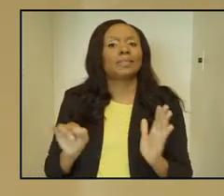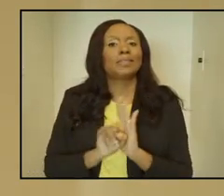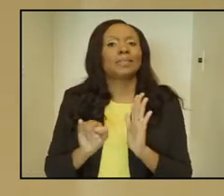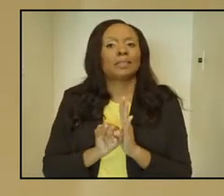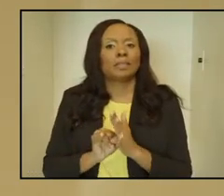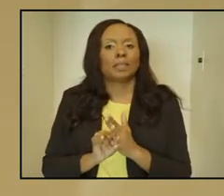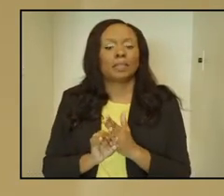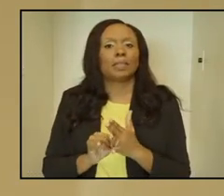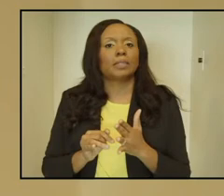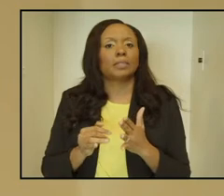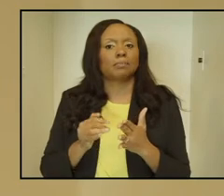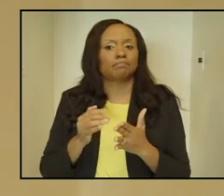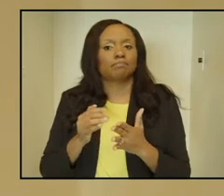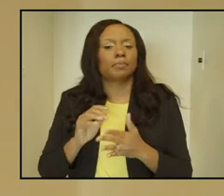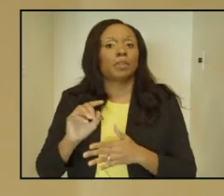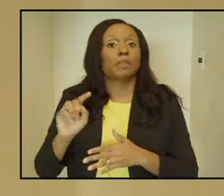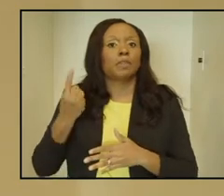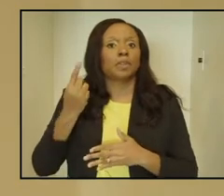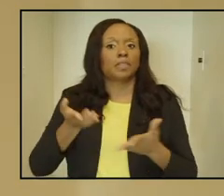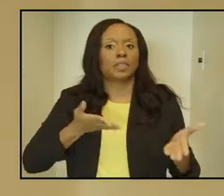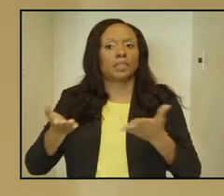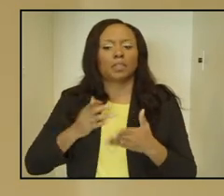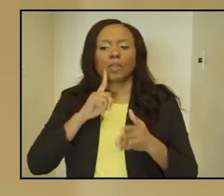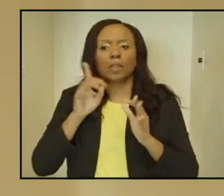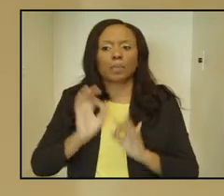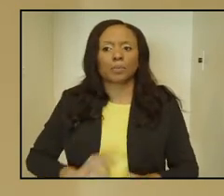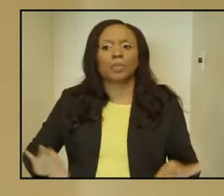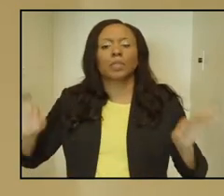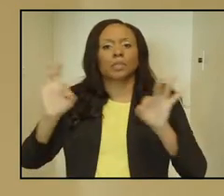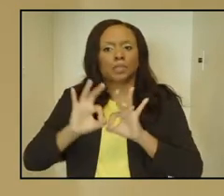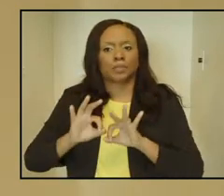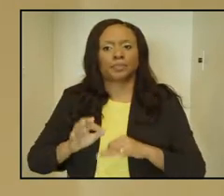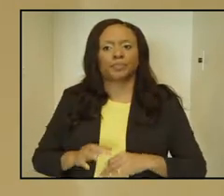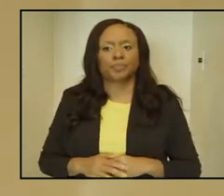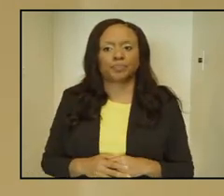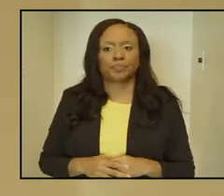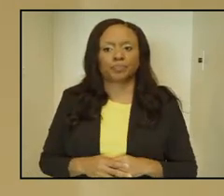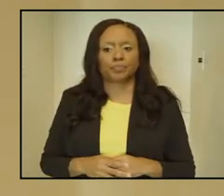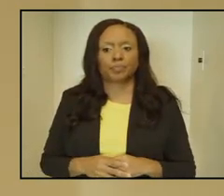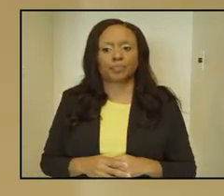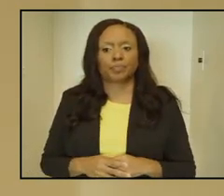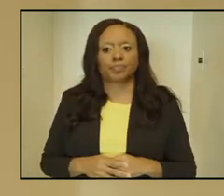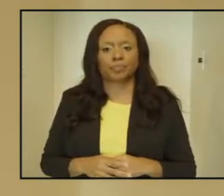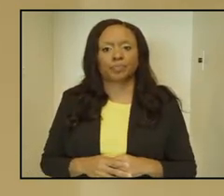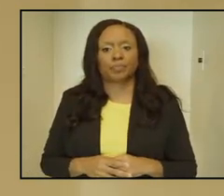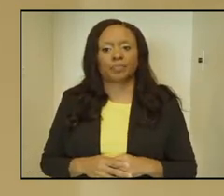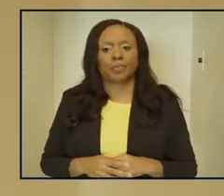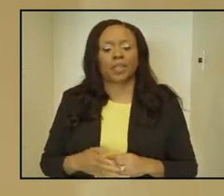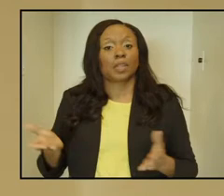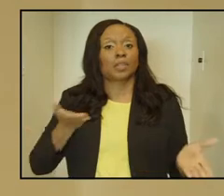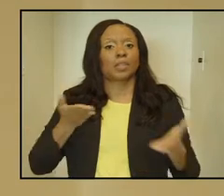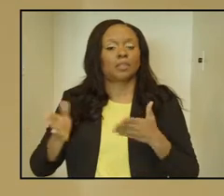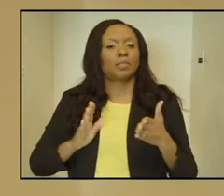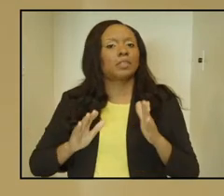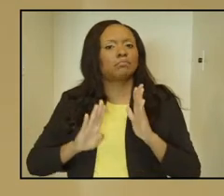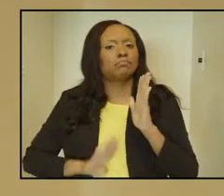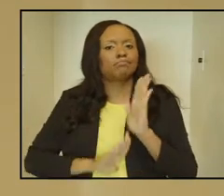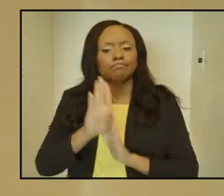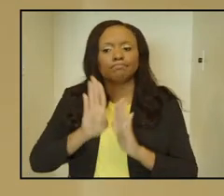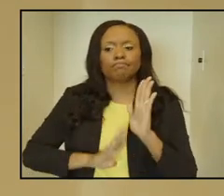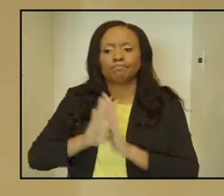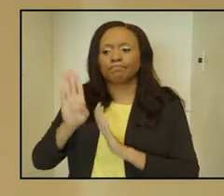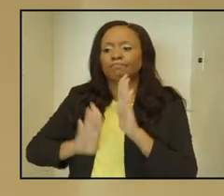critical ones, and we took an agile approach where, as these services are developed and completed, they are put